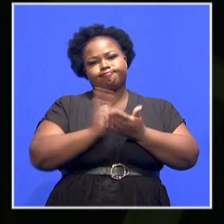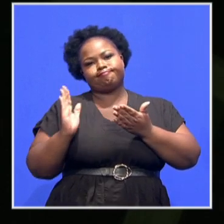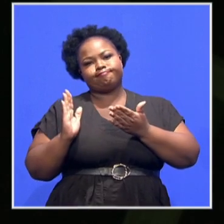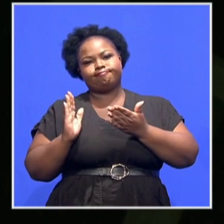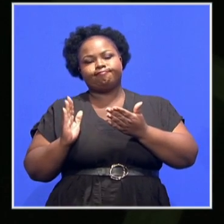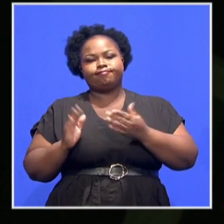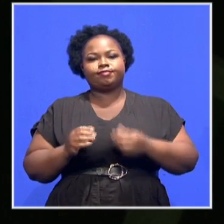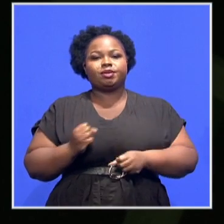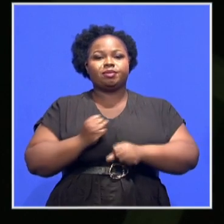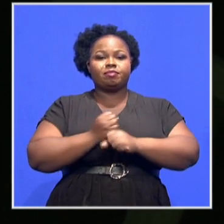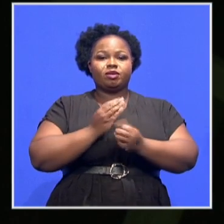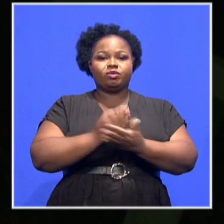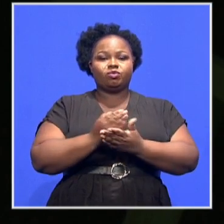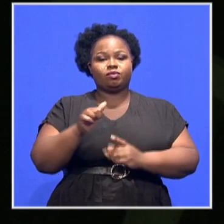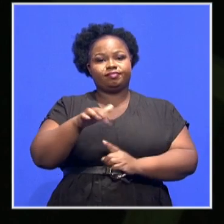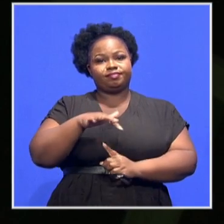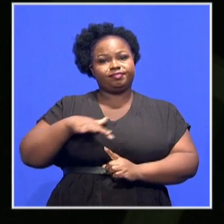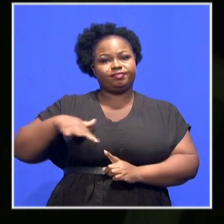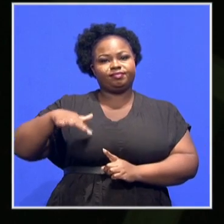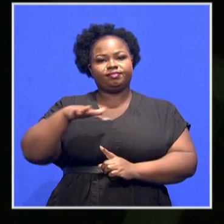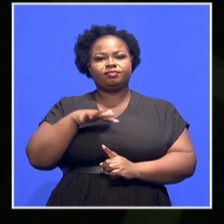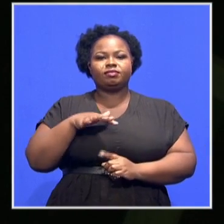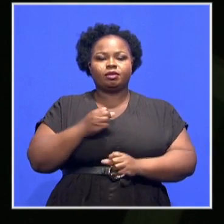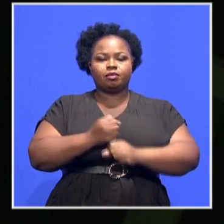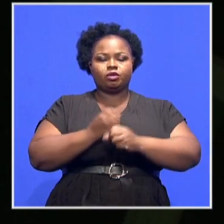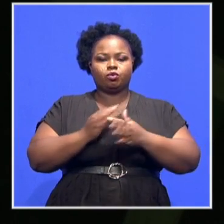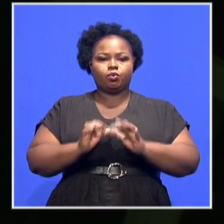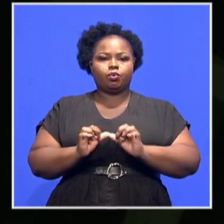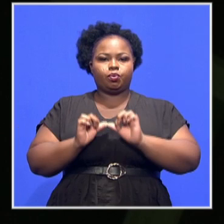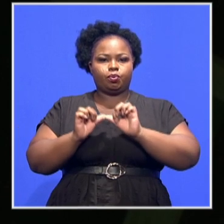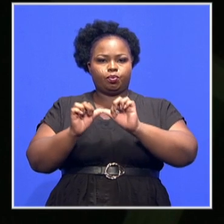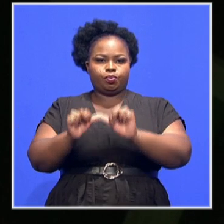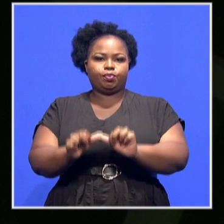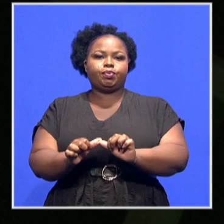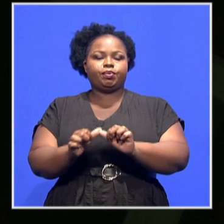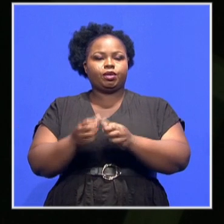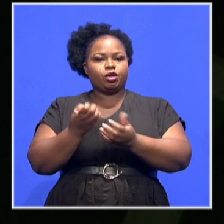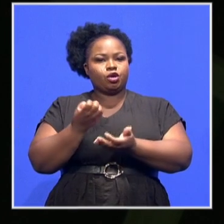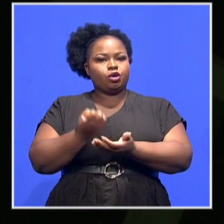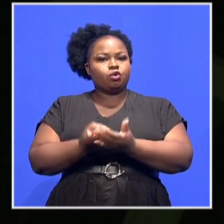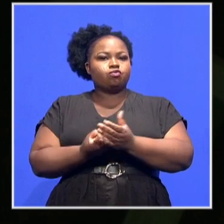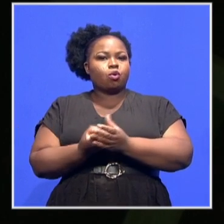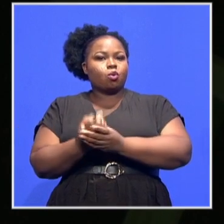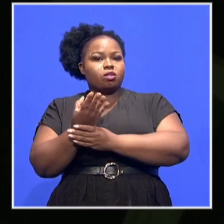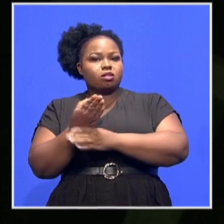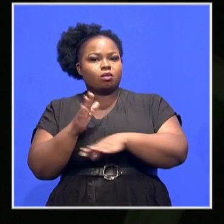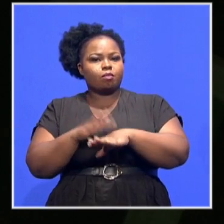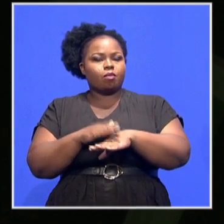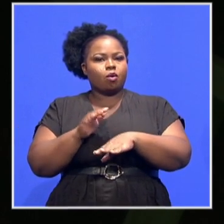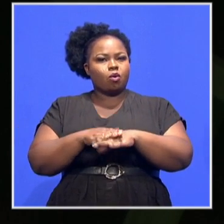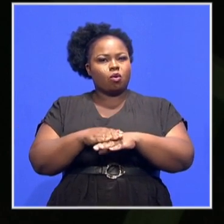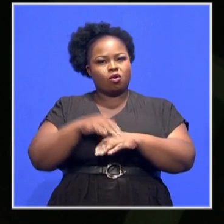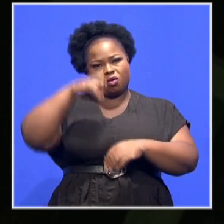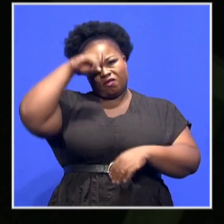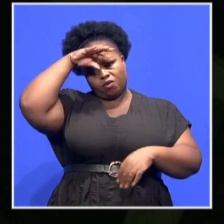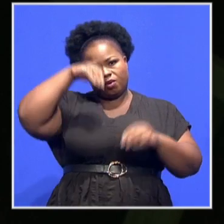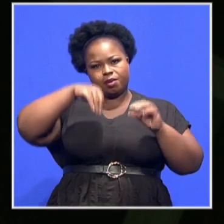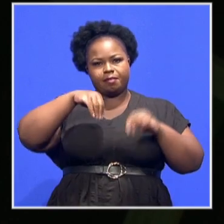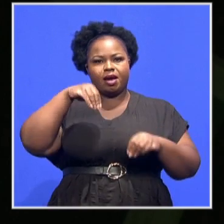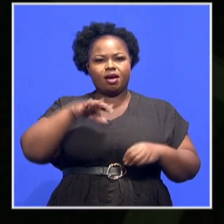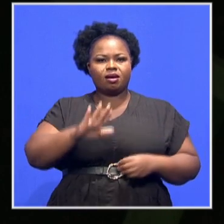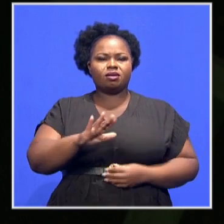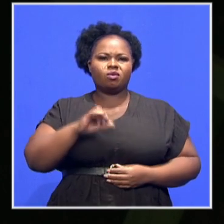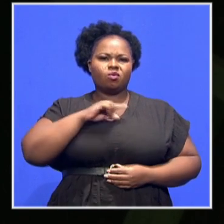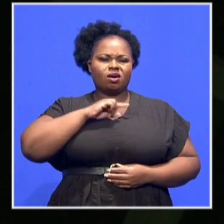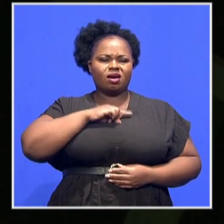an environment that will drive sustained growth in mining. The fact that mineral